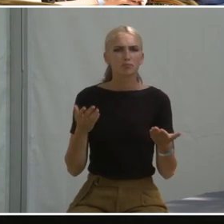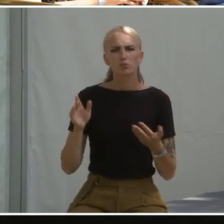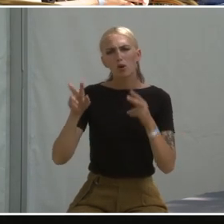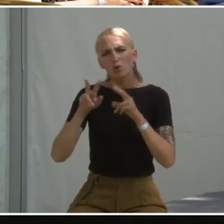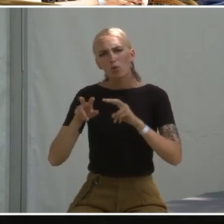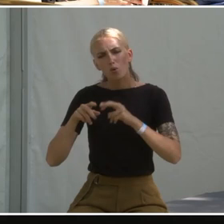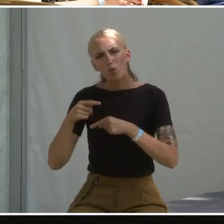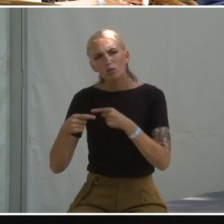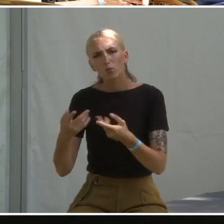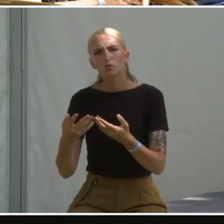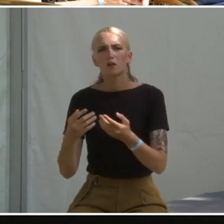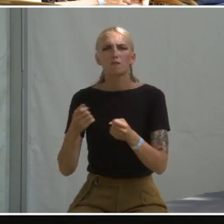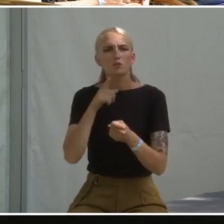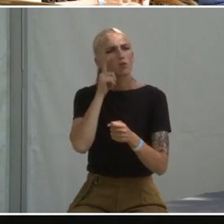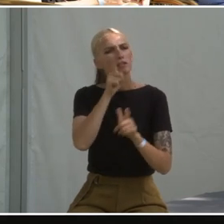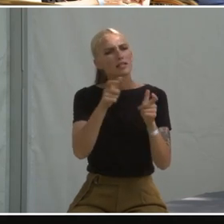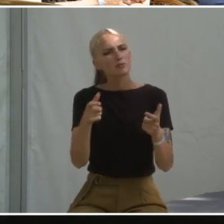the conversations you have with young people,